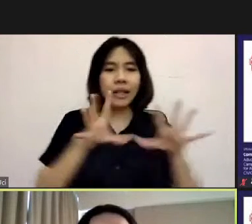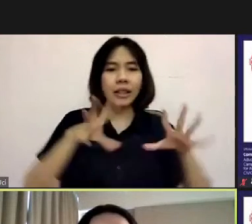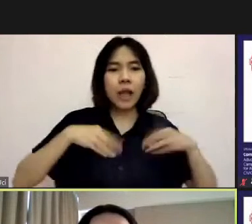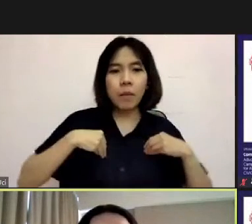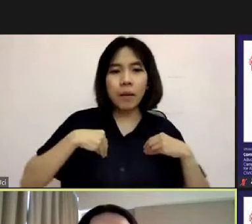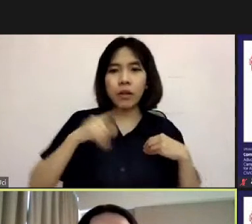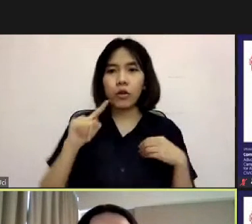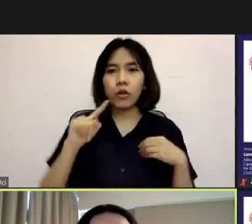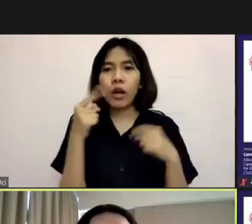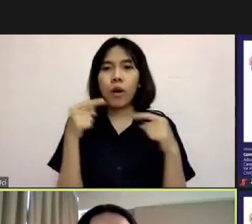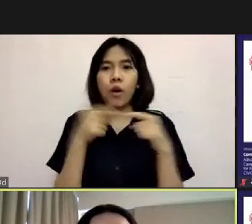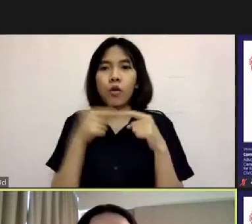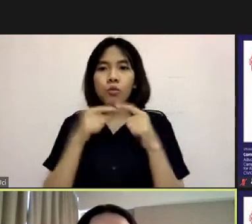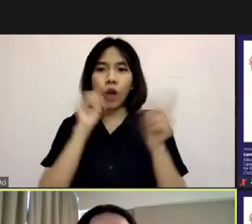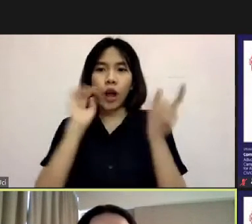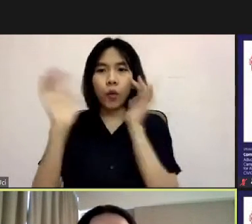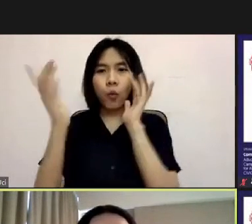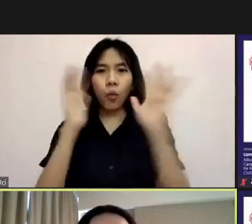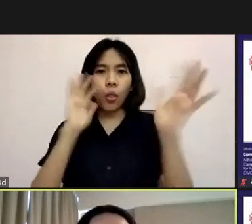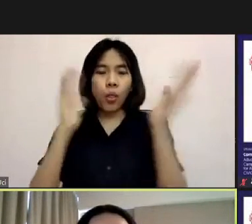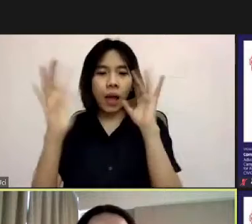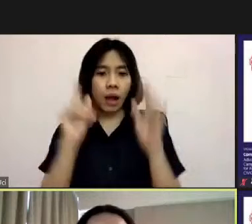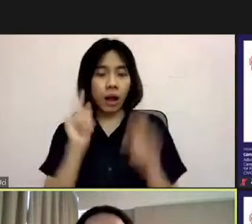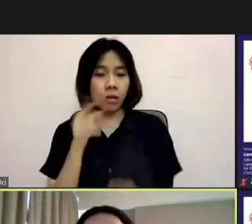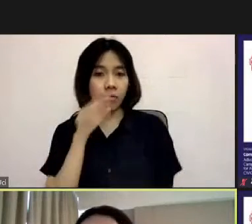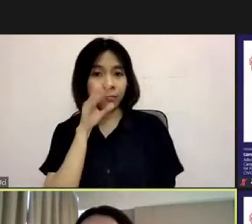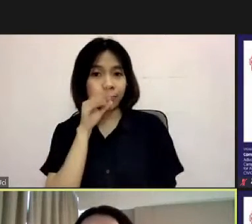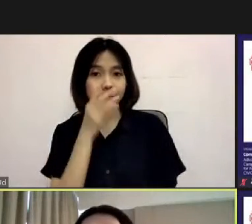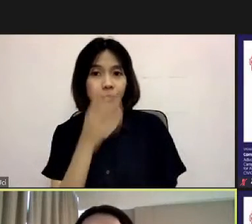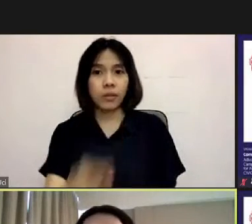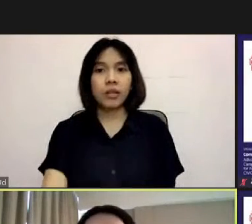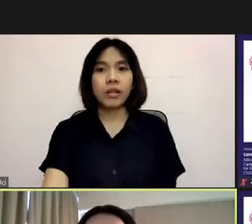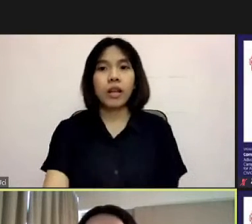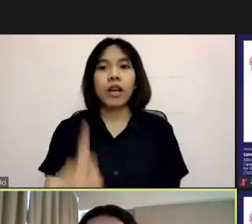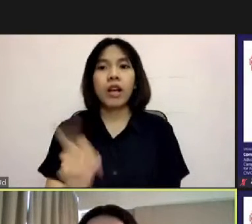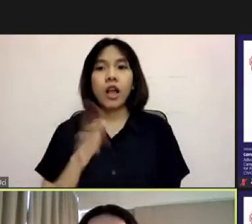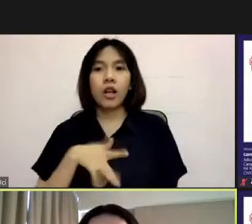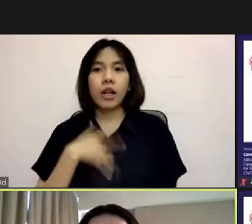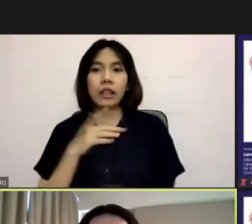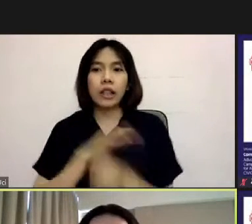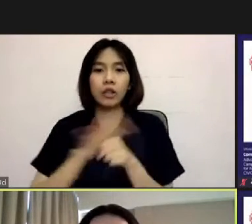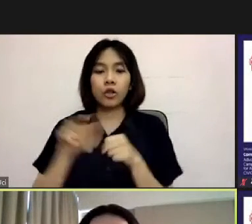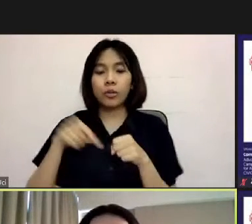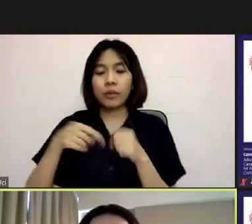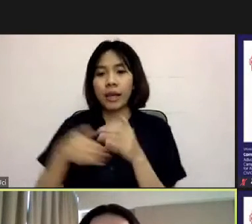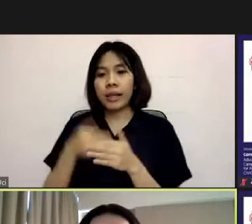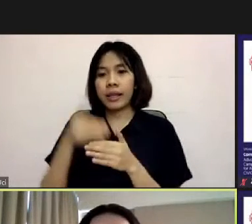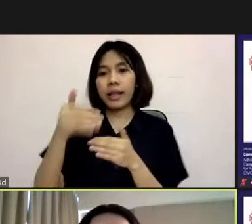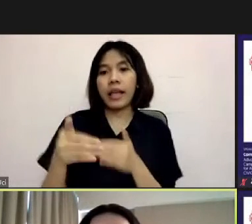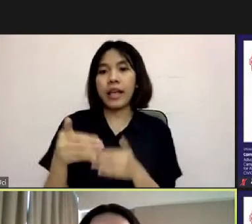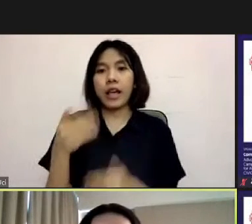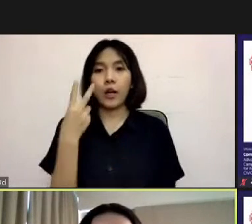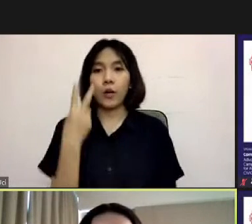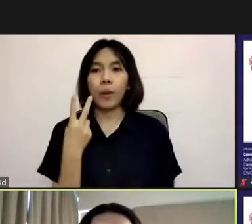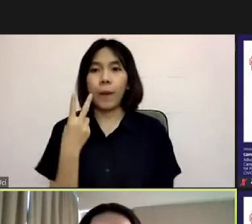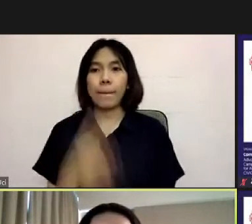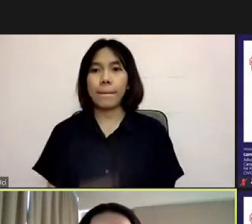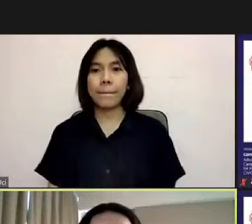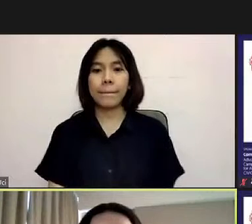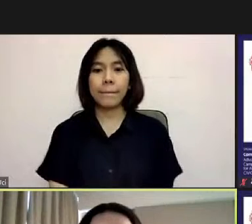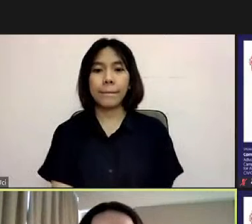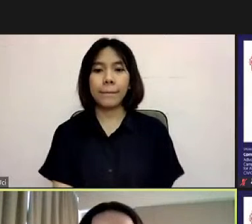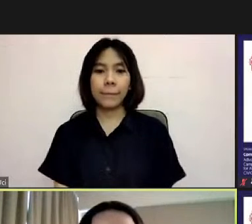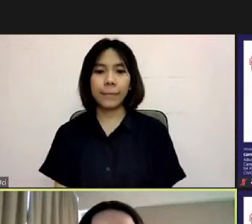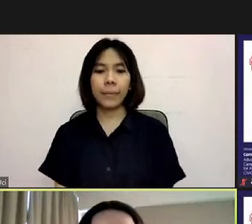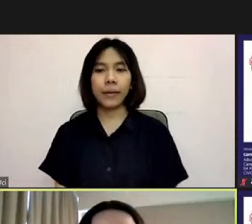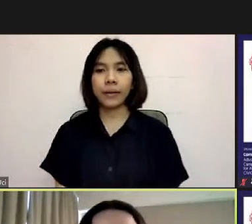the people in Papua related to the environment or forestry. If it is enough, maybe I can move on to the next question.